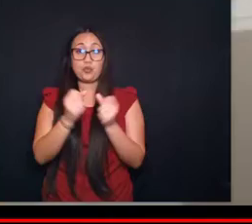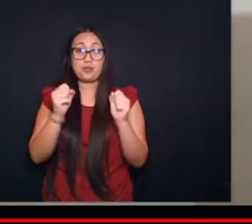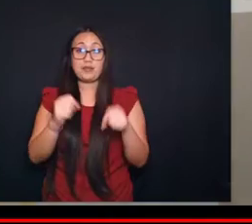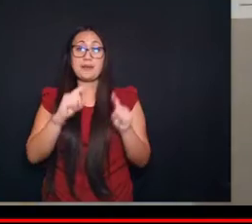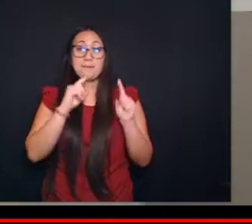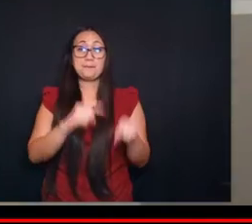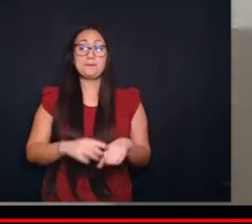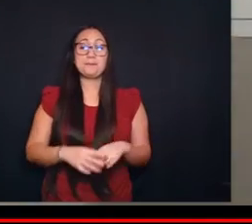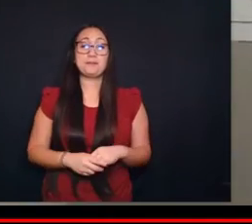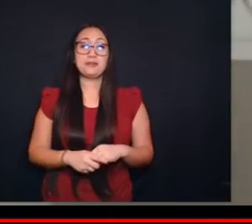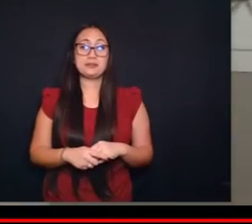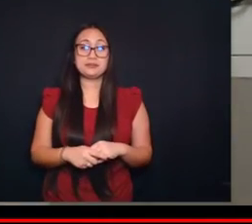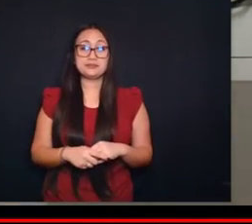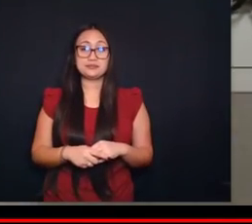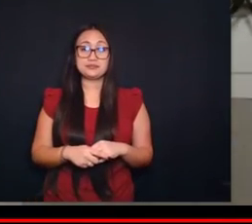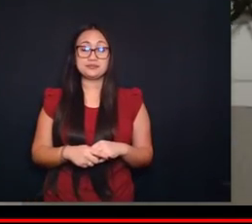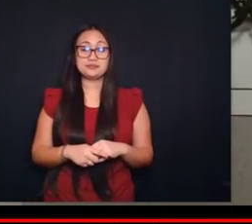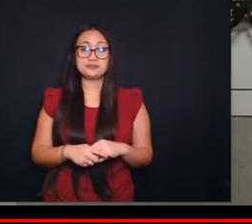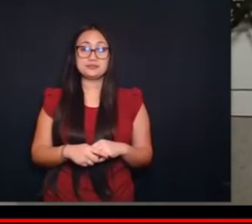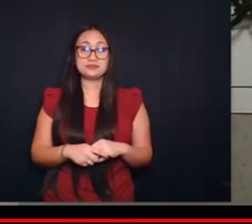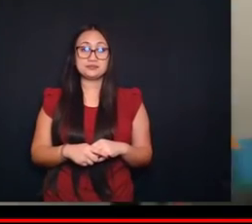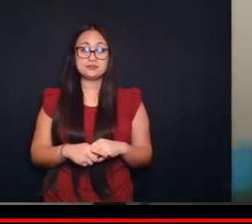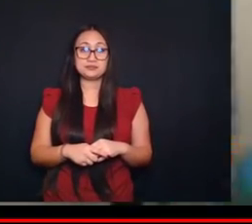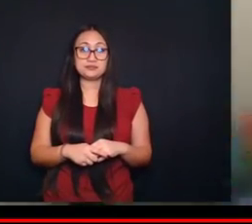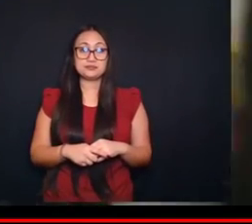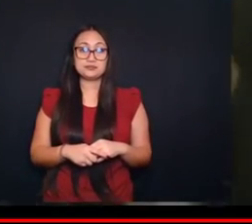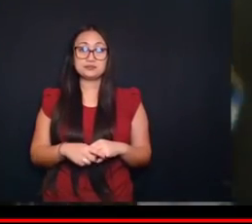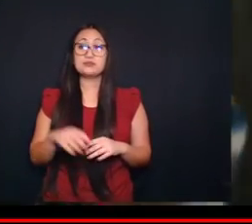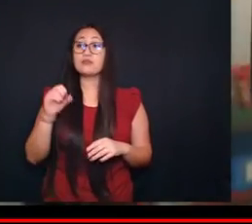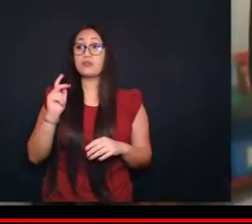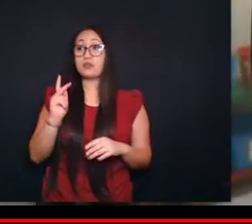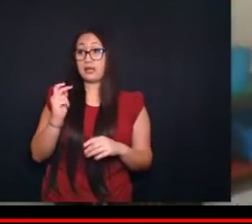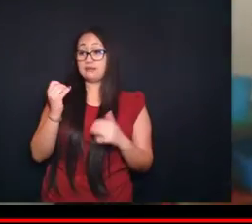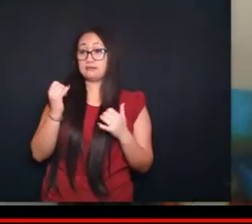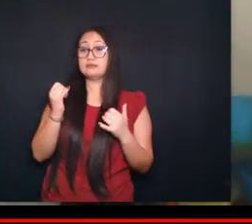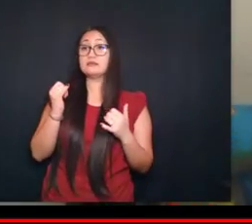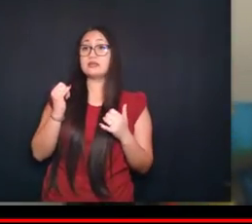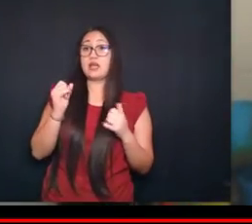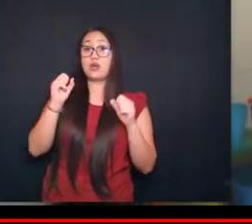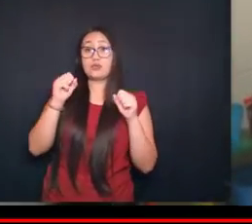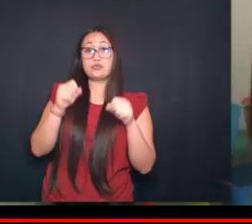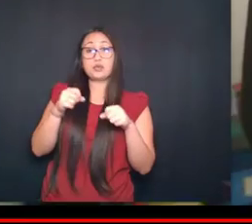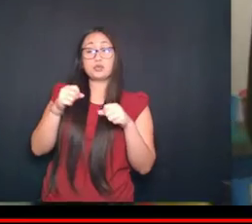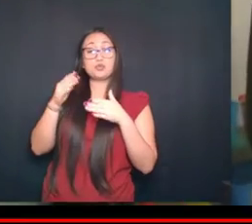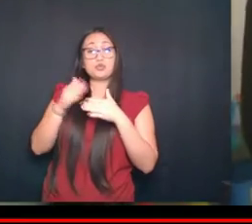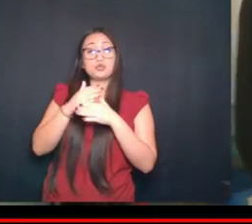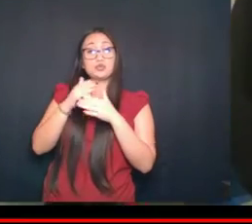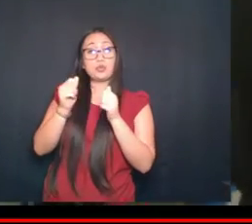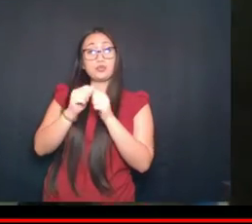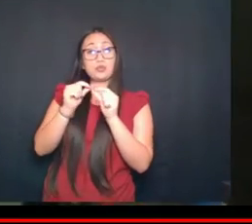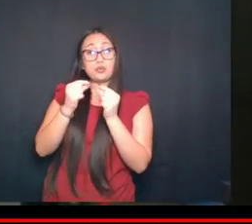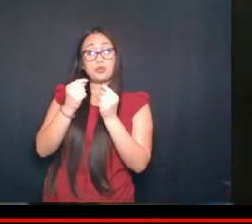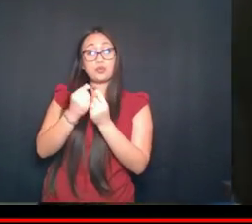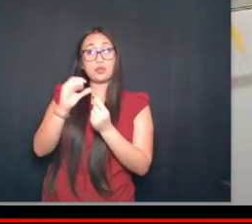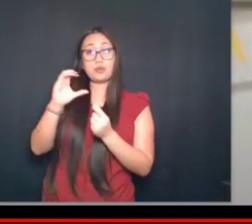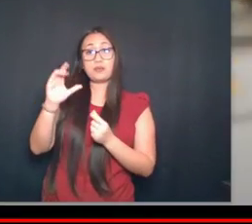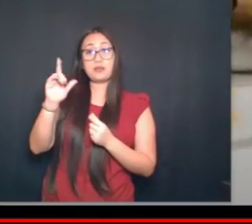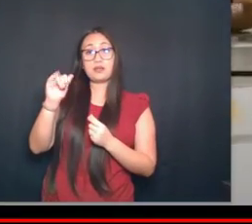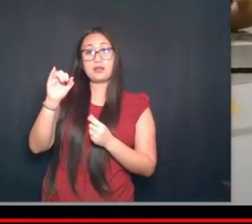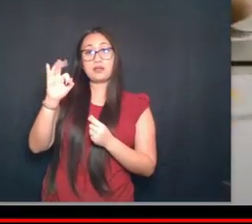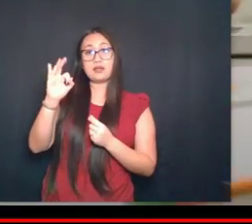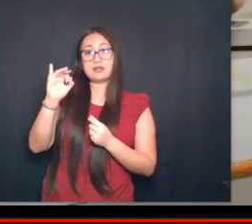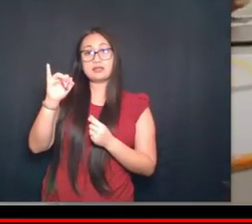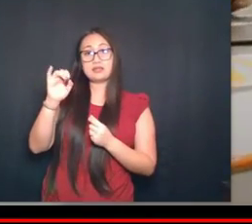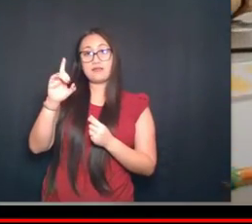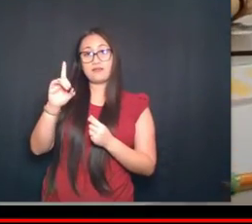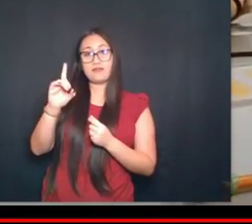How would you classify water striders? Okay, can you share with your group what classify means? Classify means like